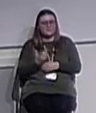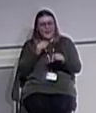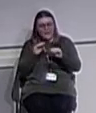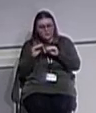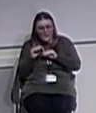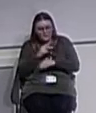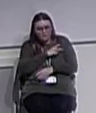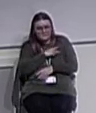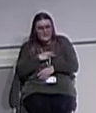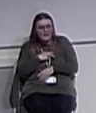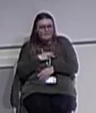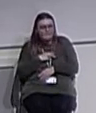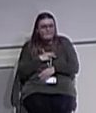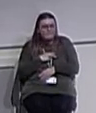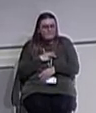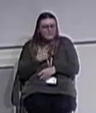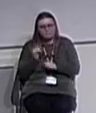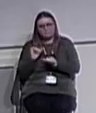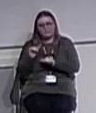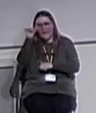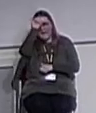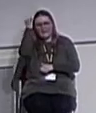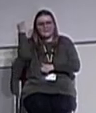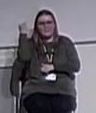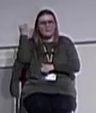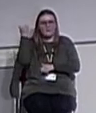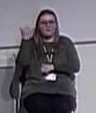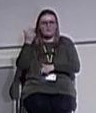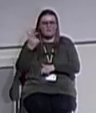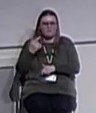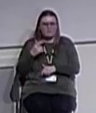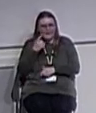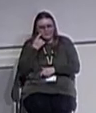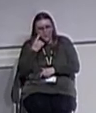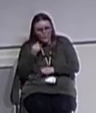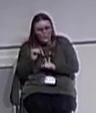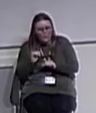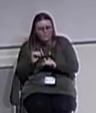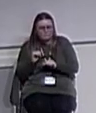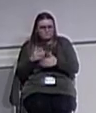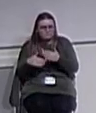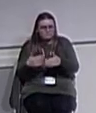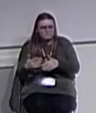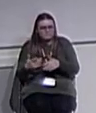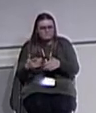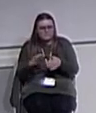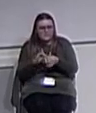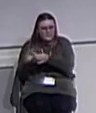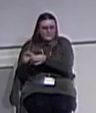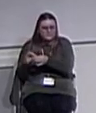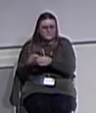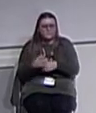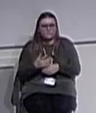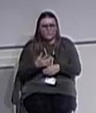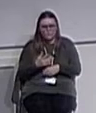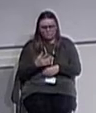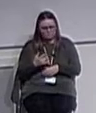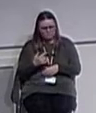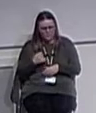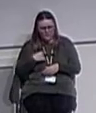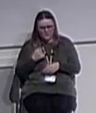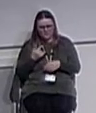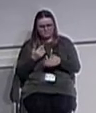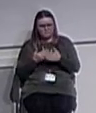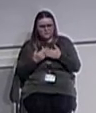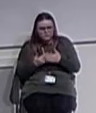the academic discipline of science communication. And we want to think about science. Why do we practice science the way we do? Where